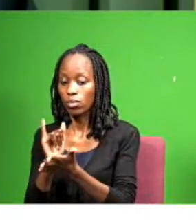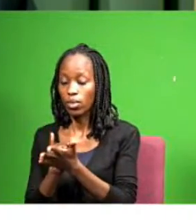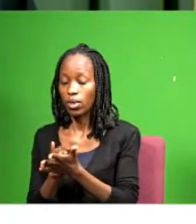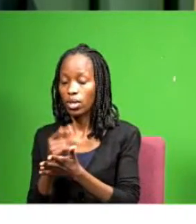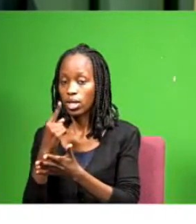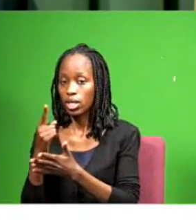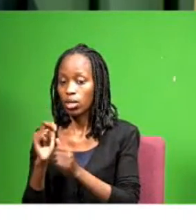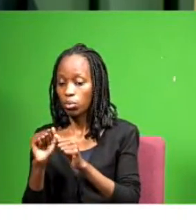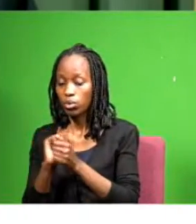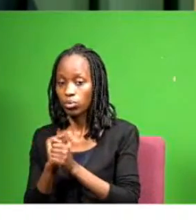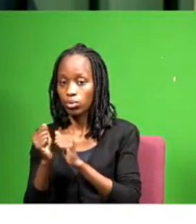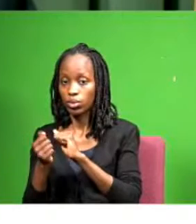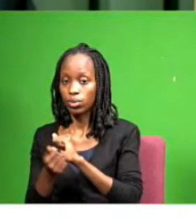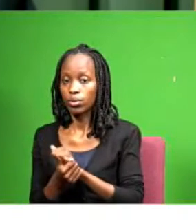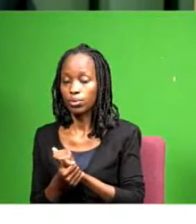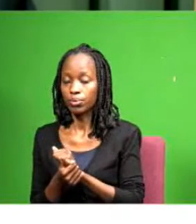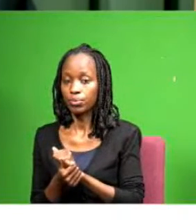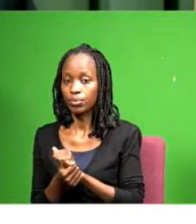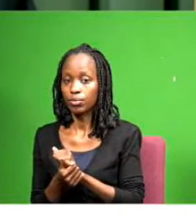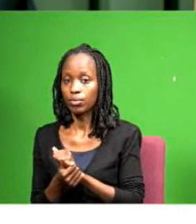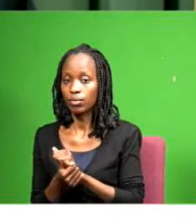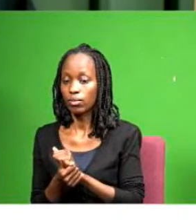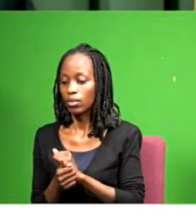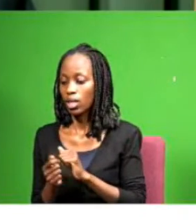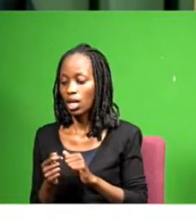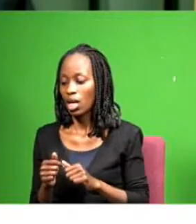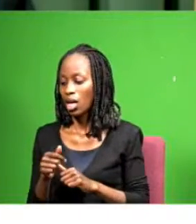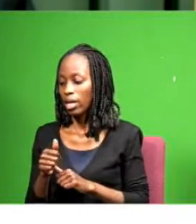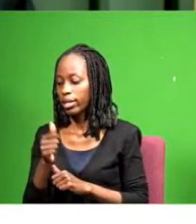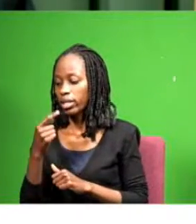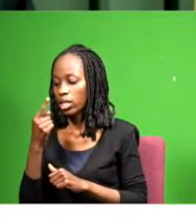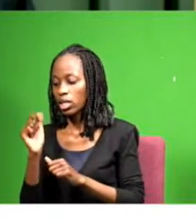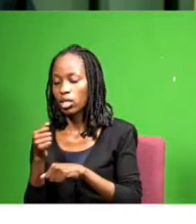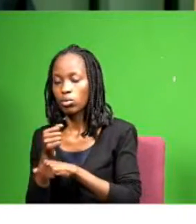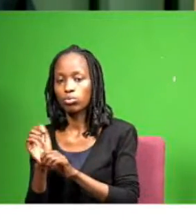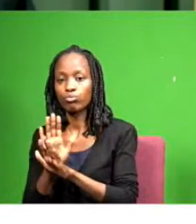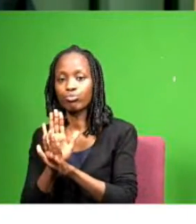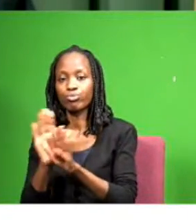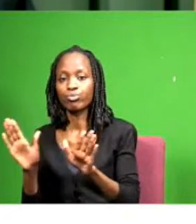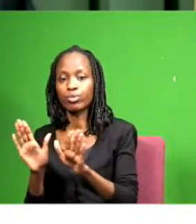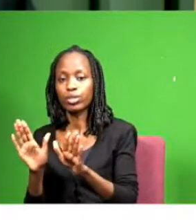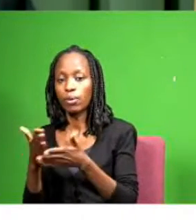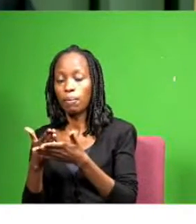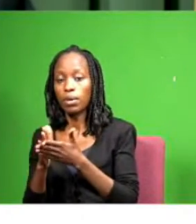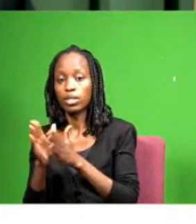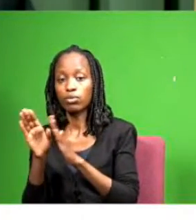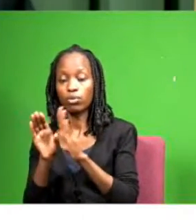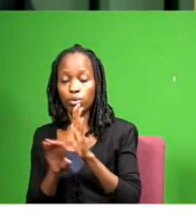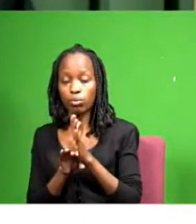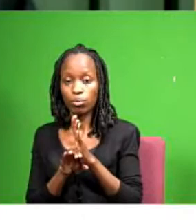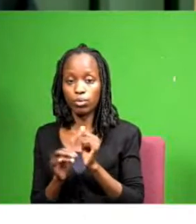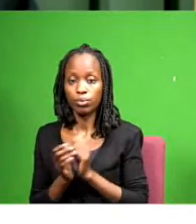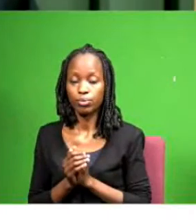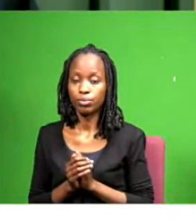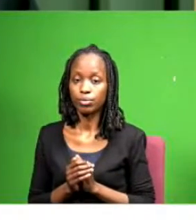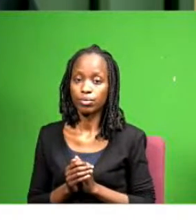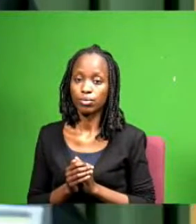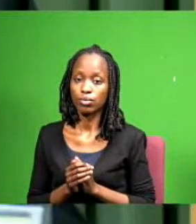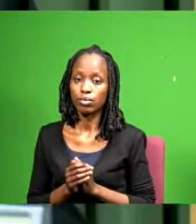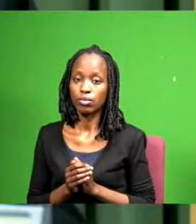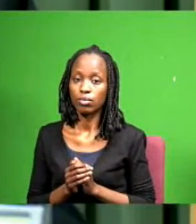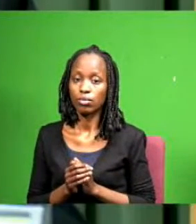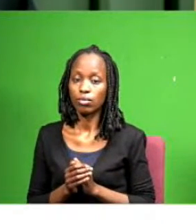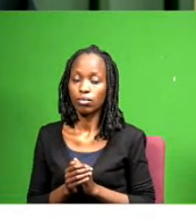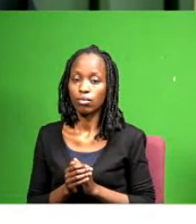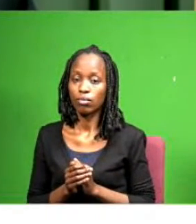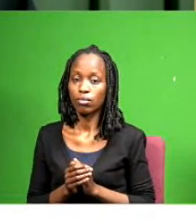unchangeable, unalterable, irrevocable, or eternity clauses, as they have been called, Yaniv